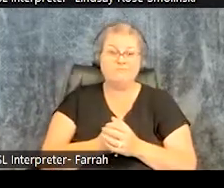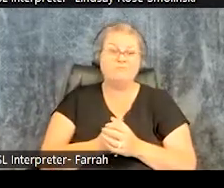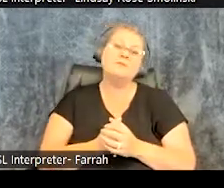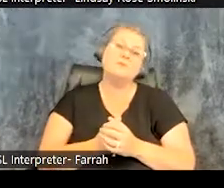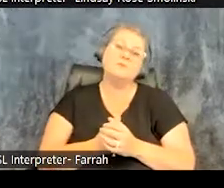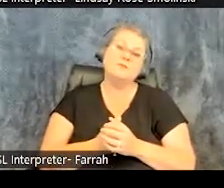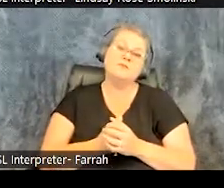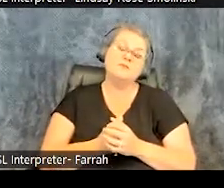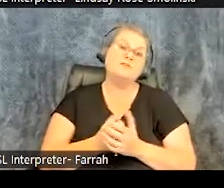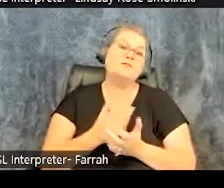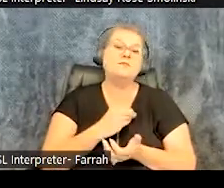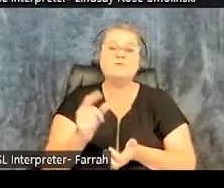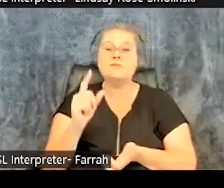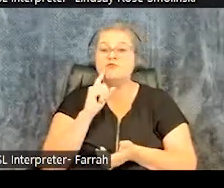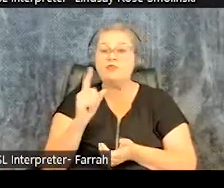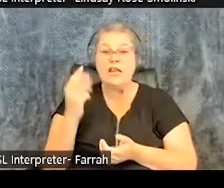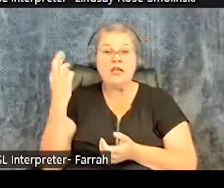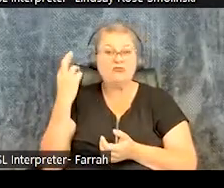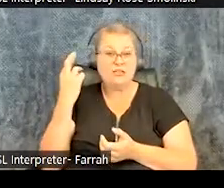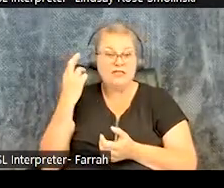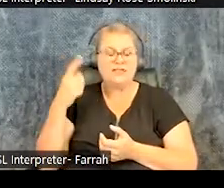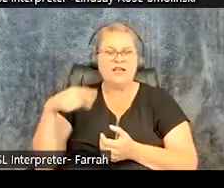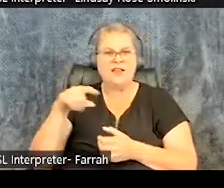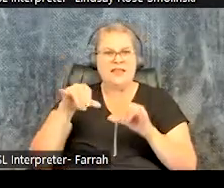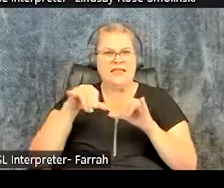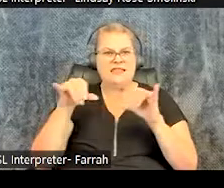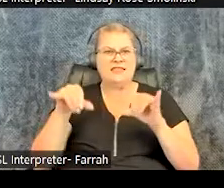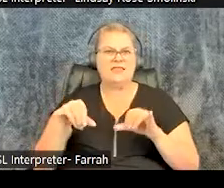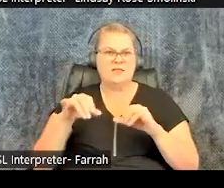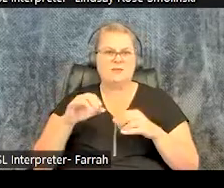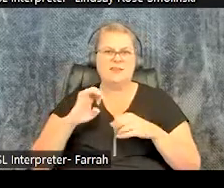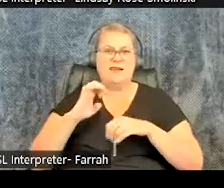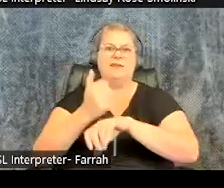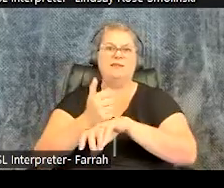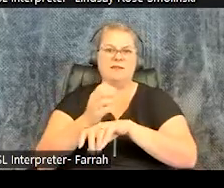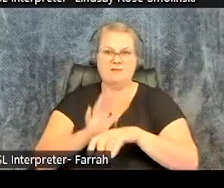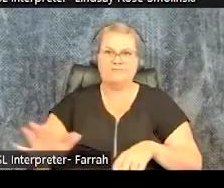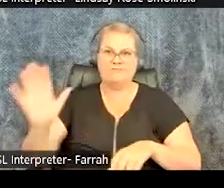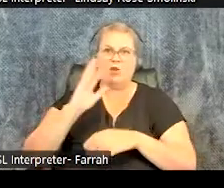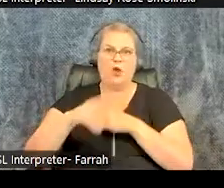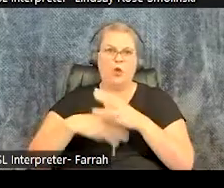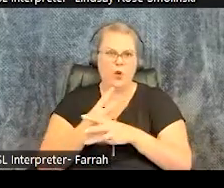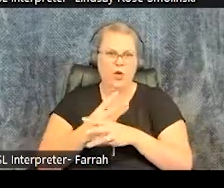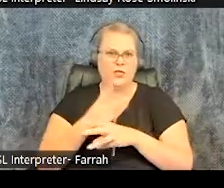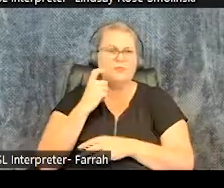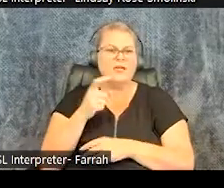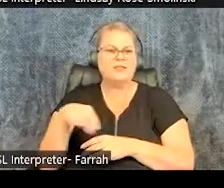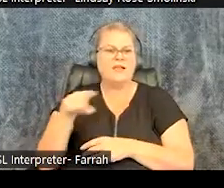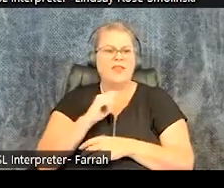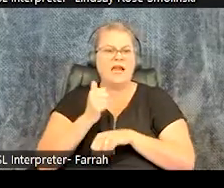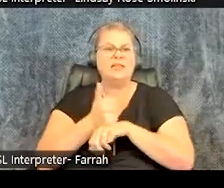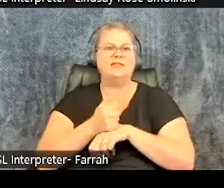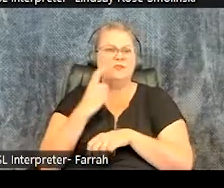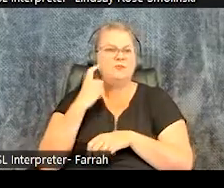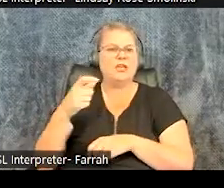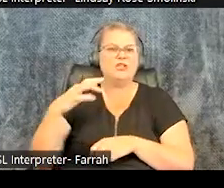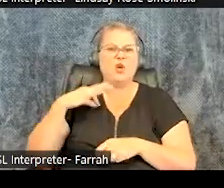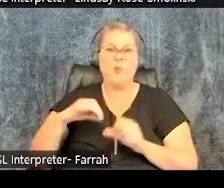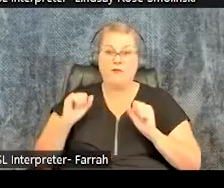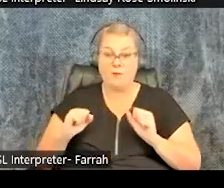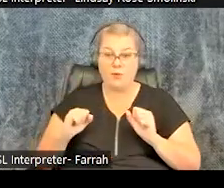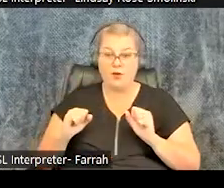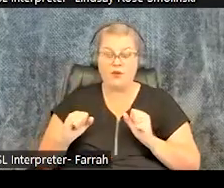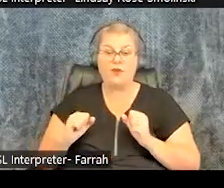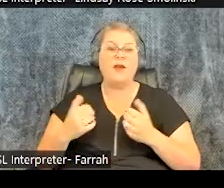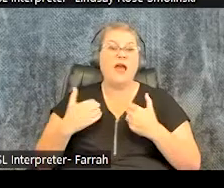And really, the reason these systems exist around the world, they exist because they're profitable. Having all